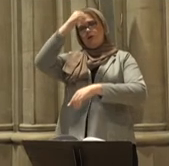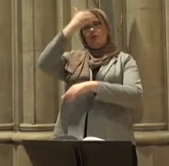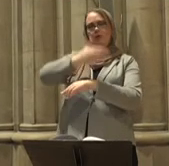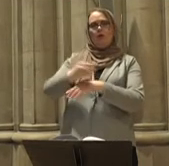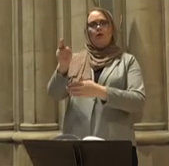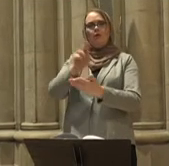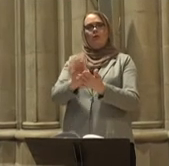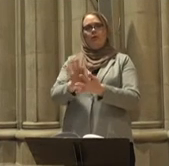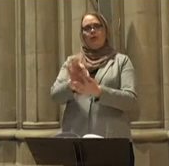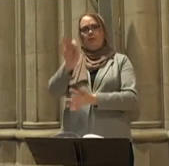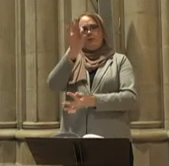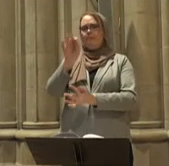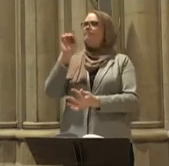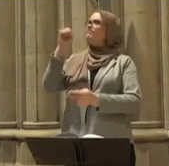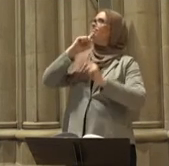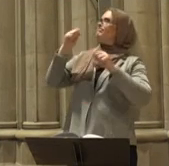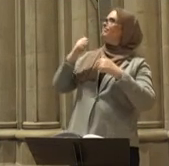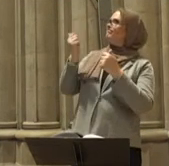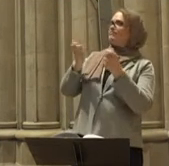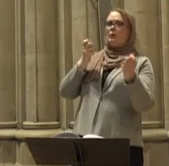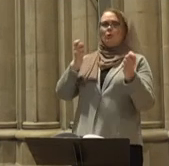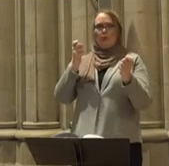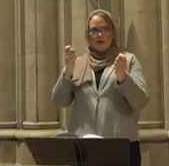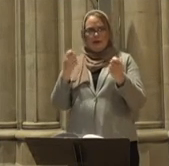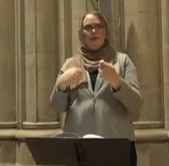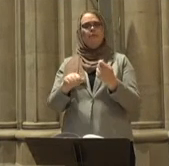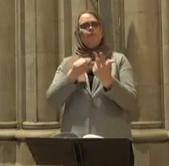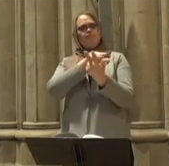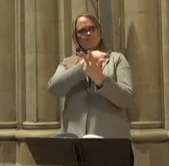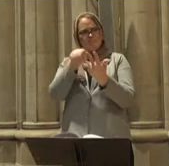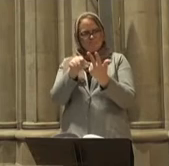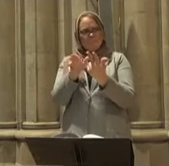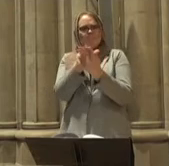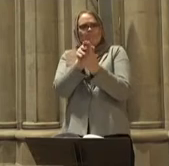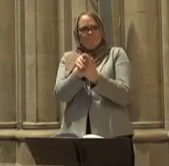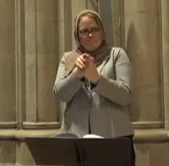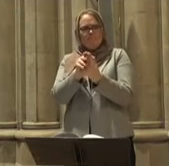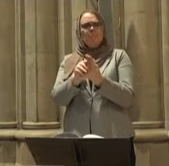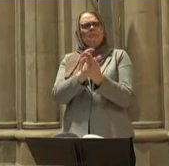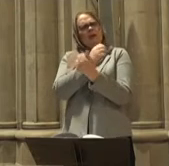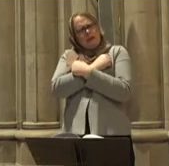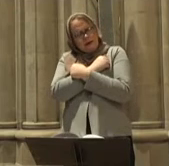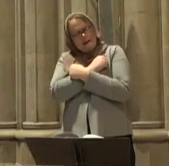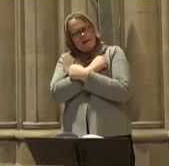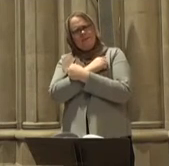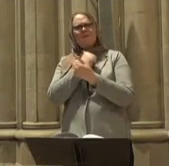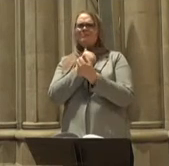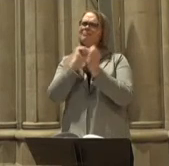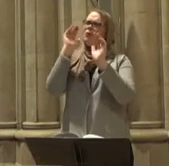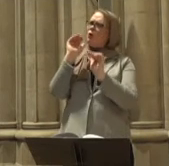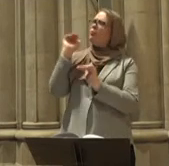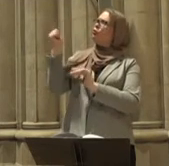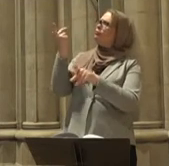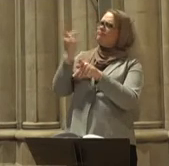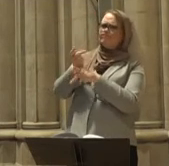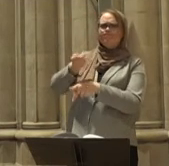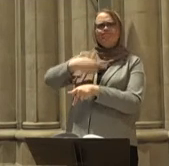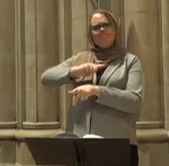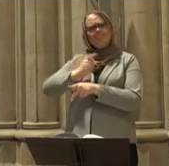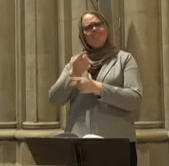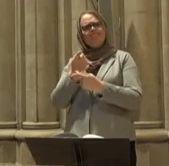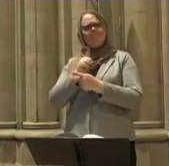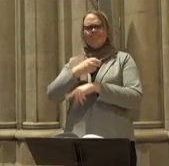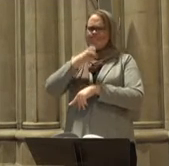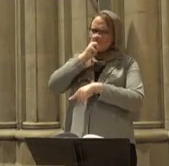live and reign in the perfect unity of love. Hold us firm in this faith, that we may know